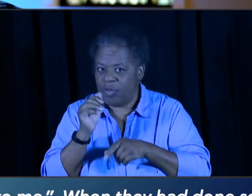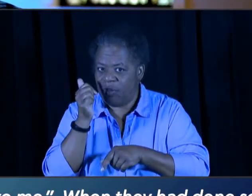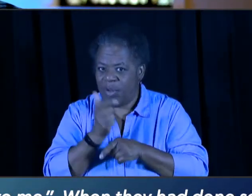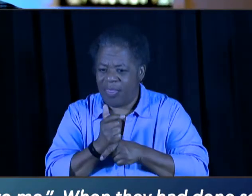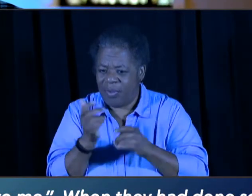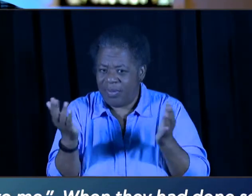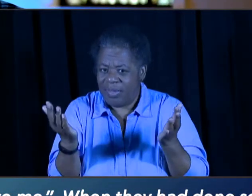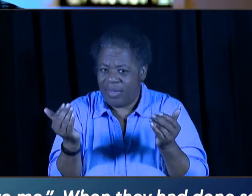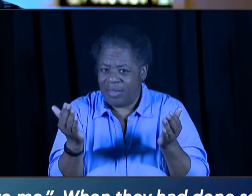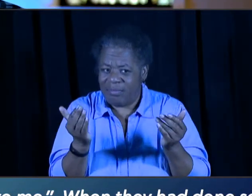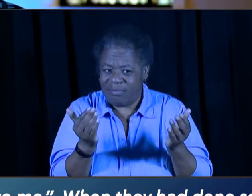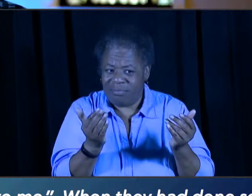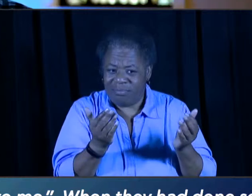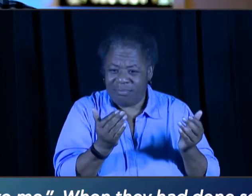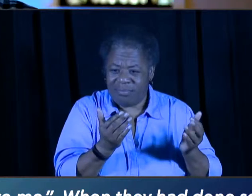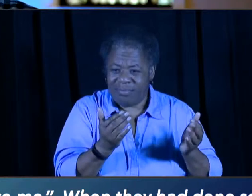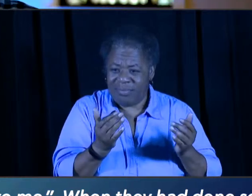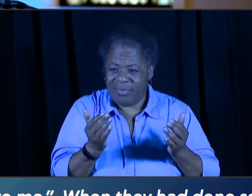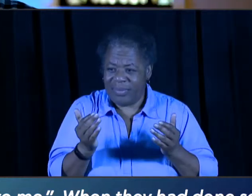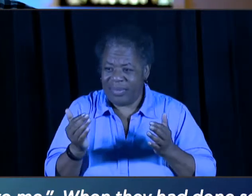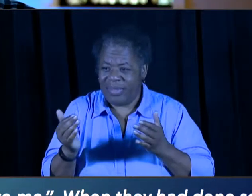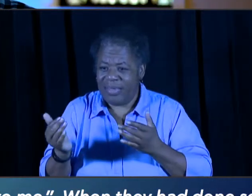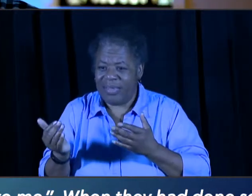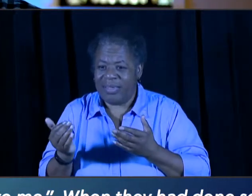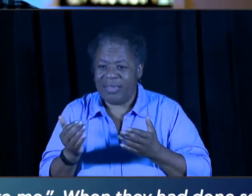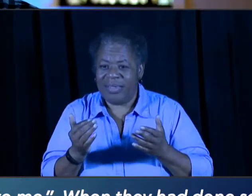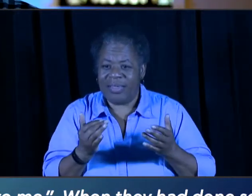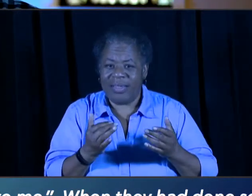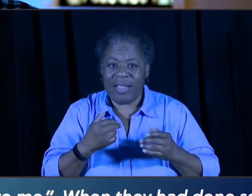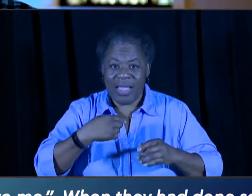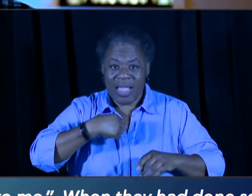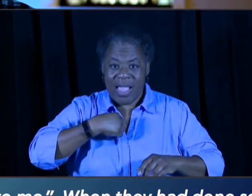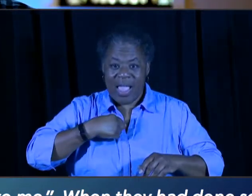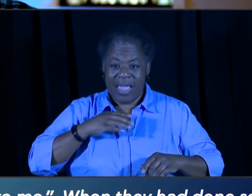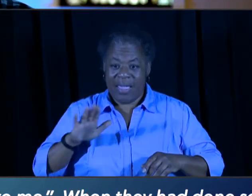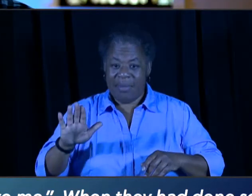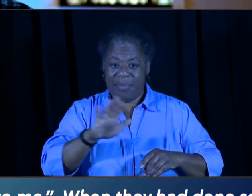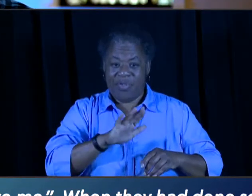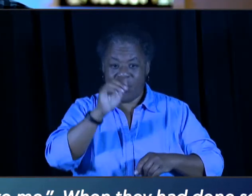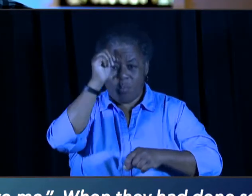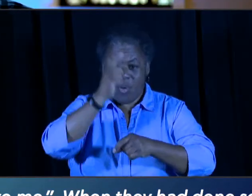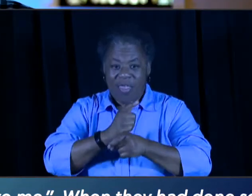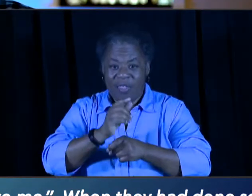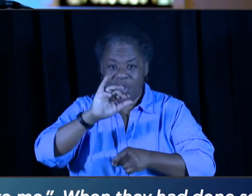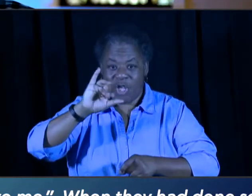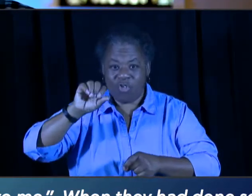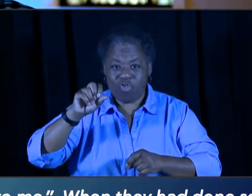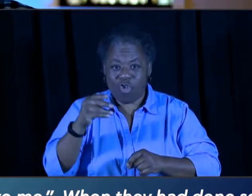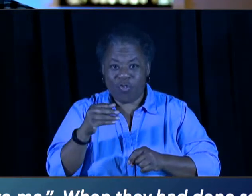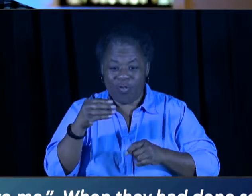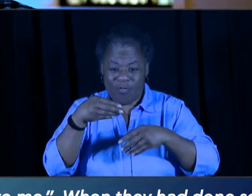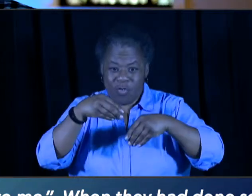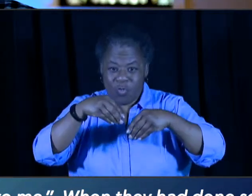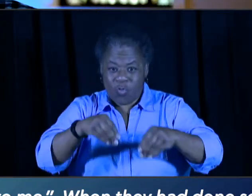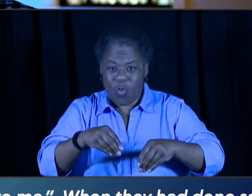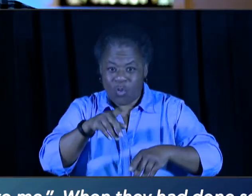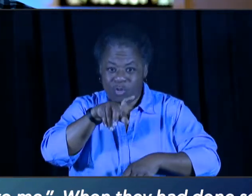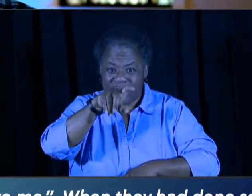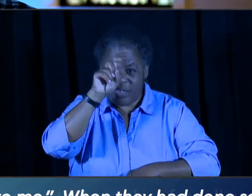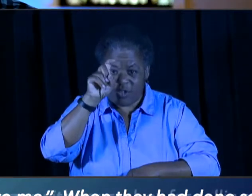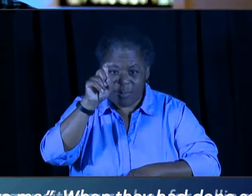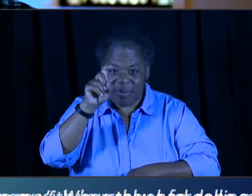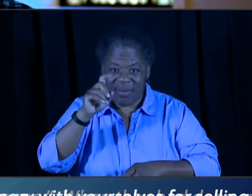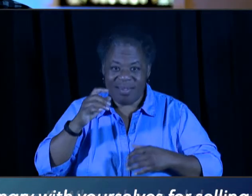me." When they had done so, he said, "I am your brother, Joseph, the one you sold into Egypt.